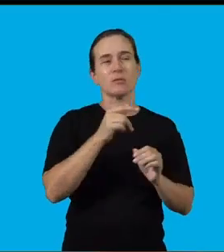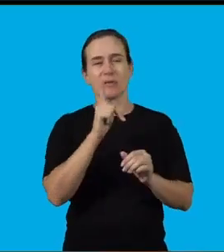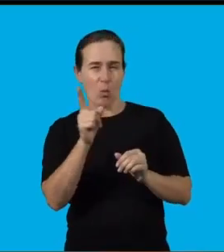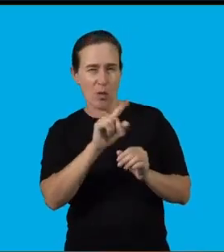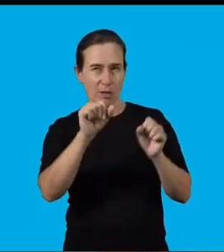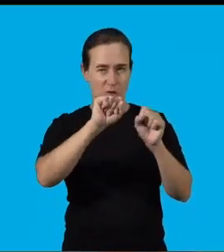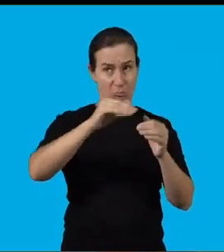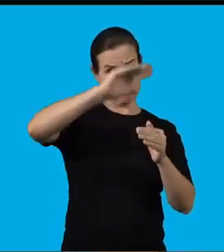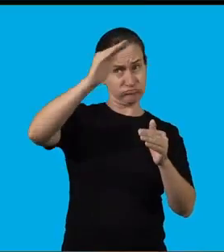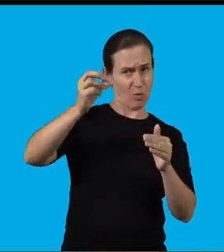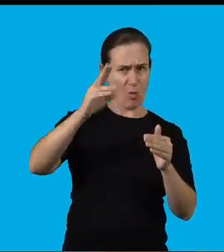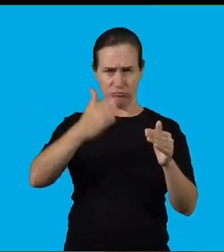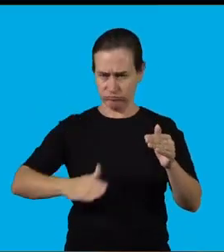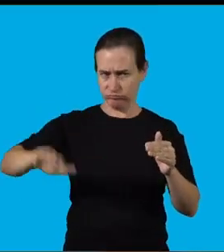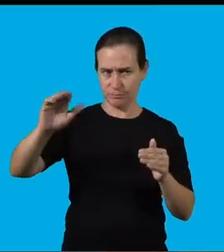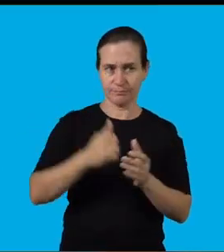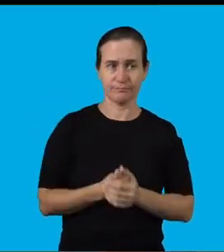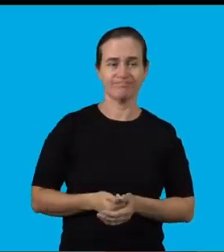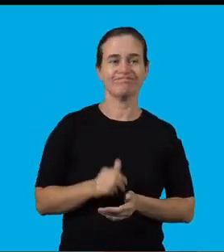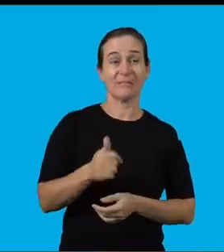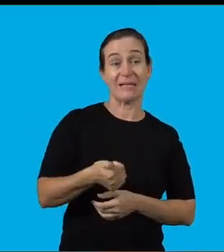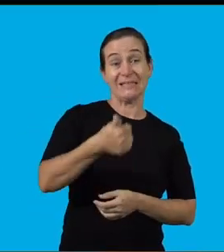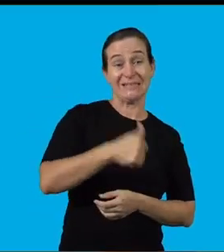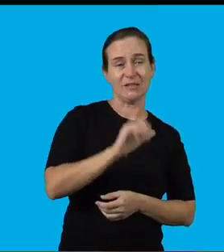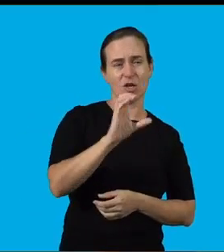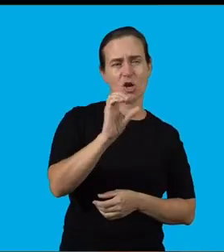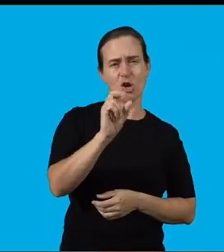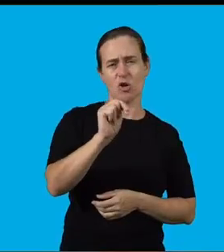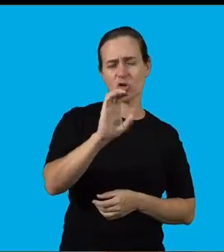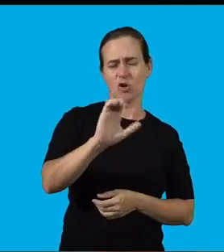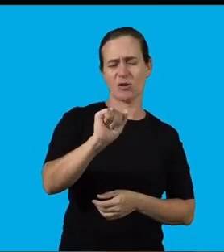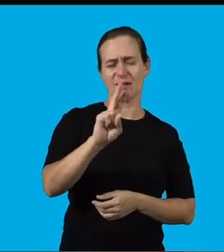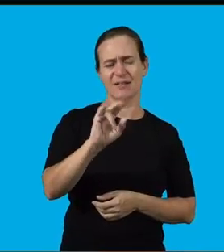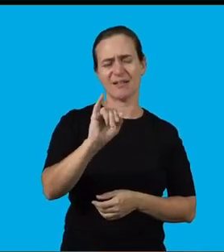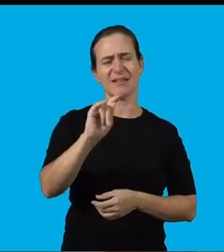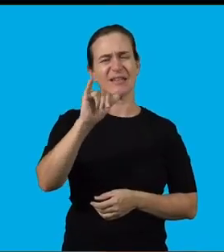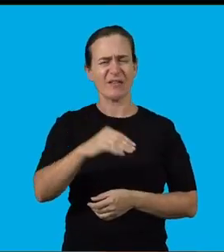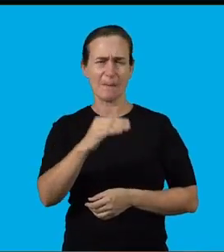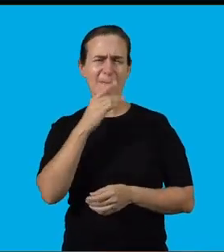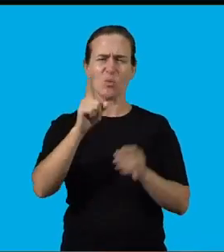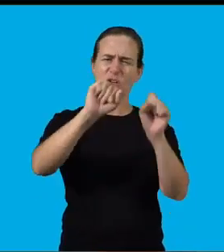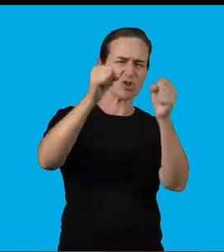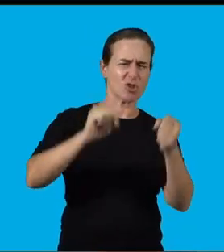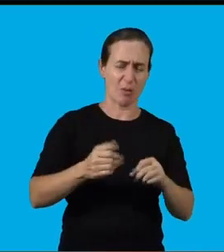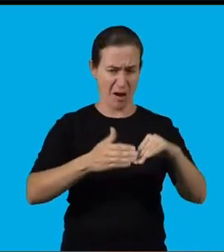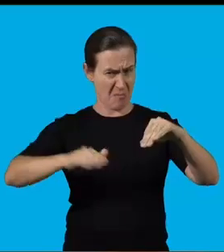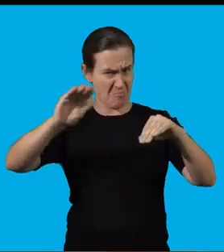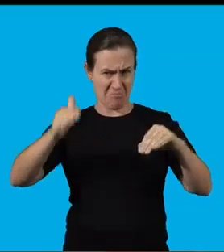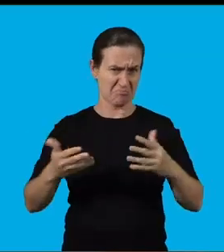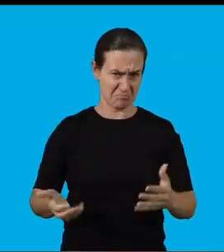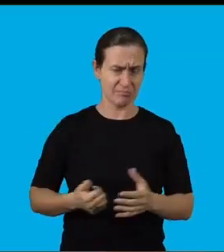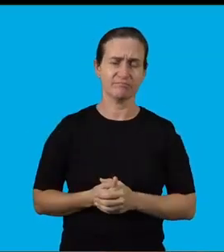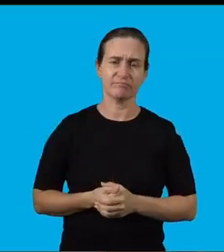down. The concavity is really just helping you to work out the shape of your function. All